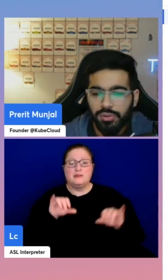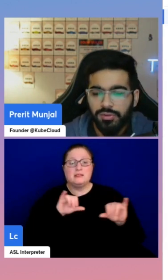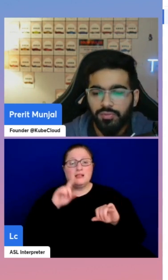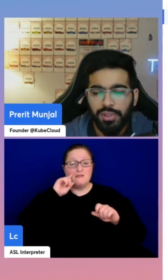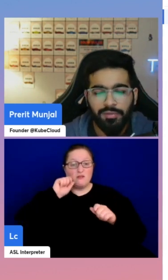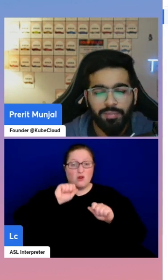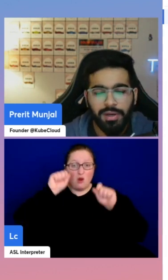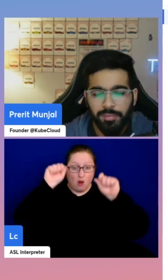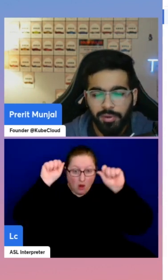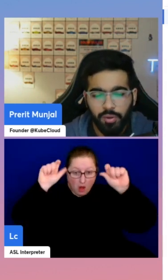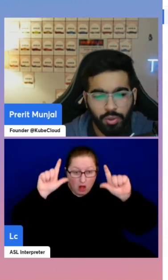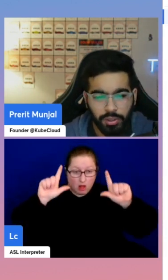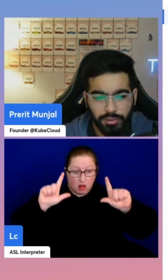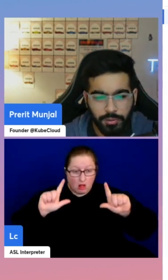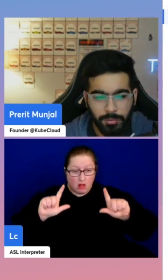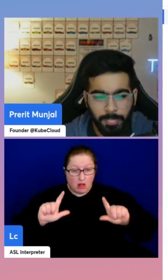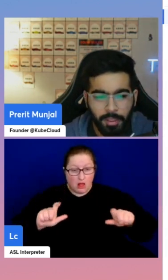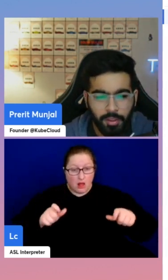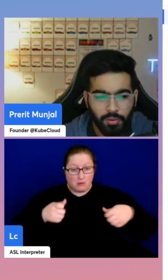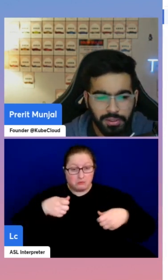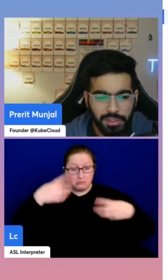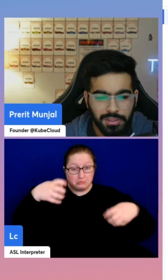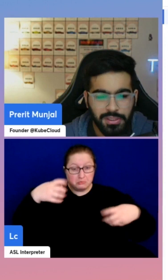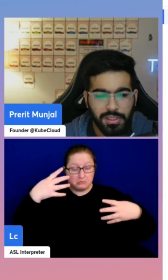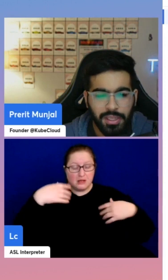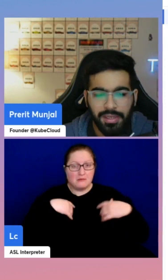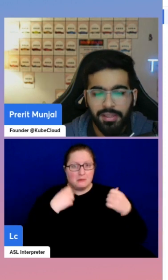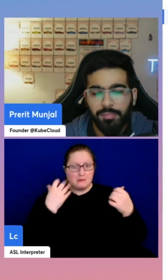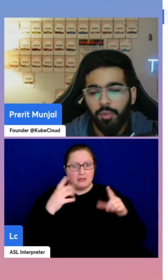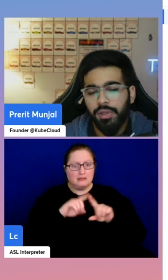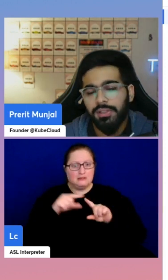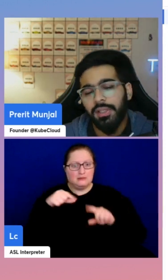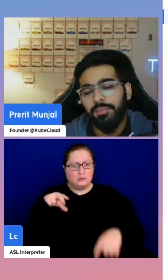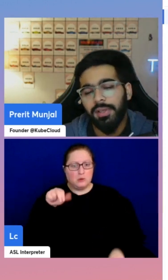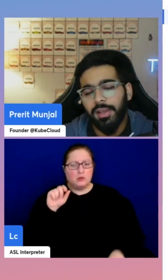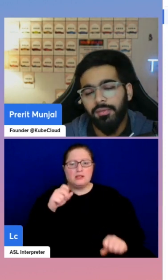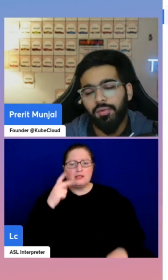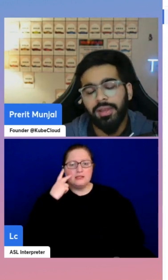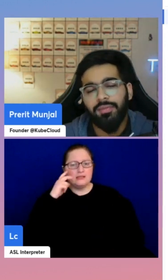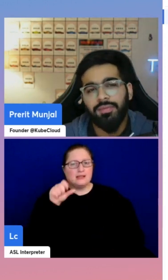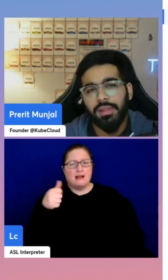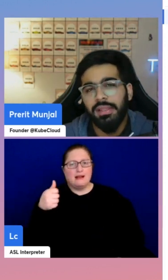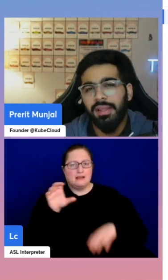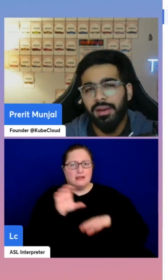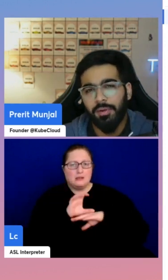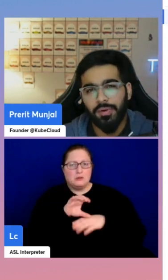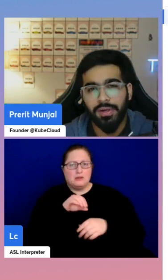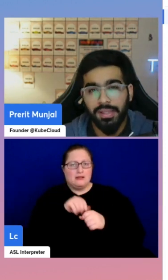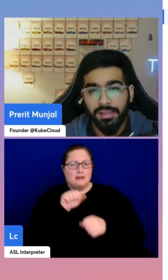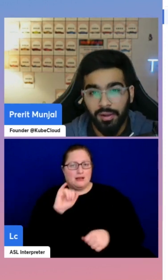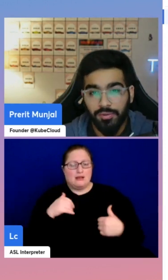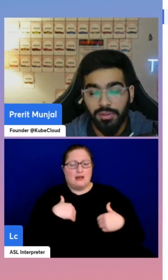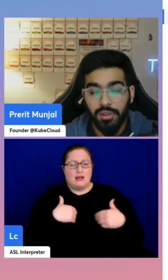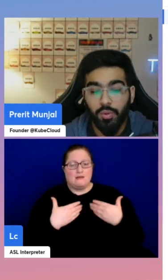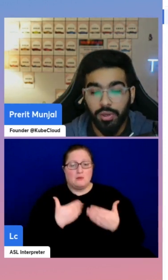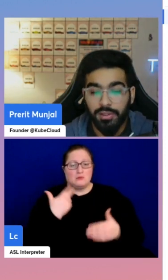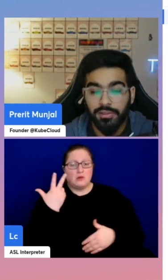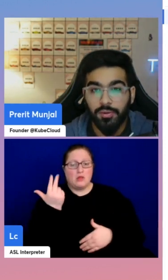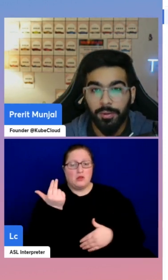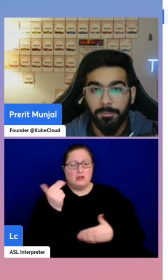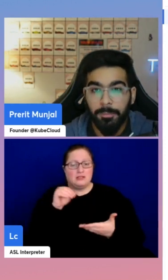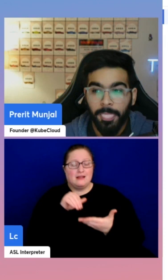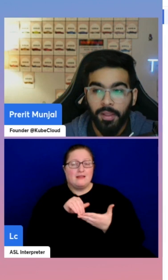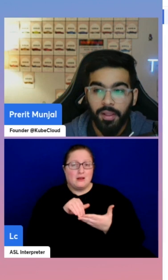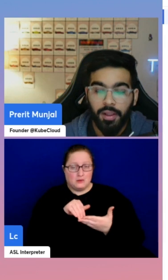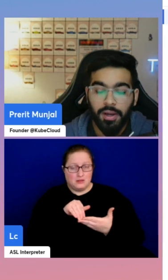the resources we have multiple quotas. Okay, you can just see in compute engine API we have near about 13,000